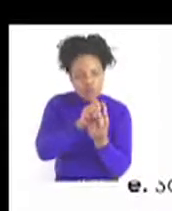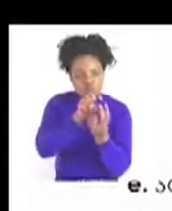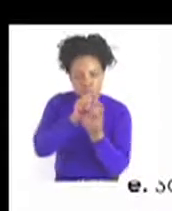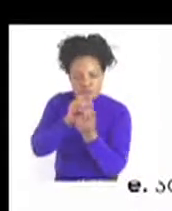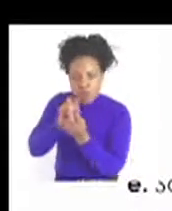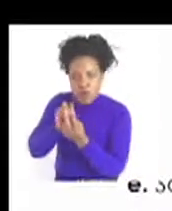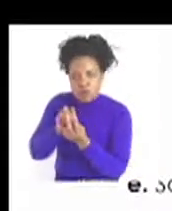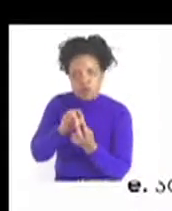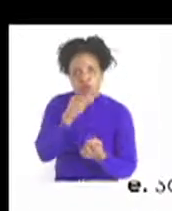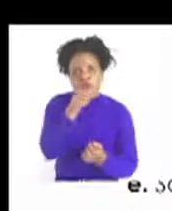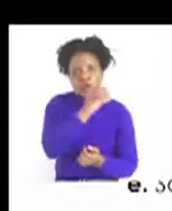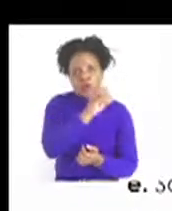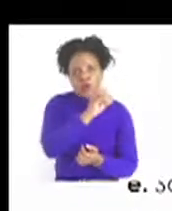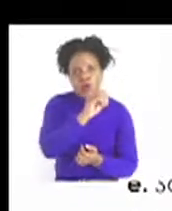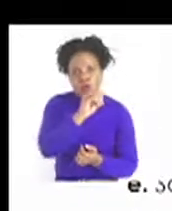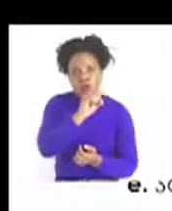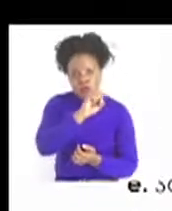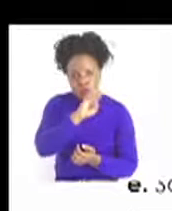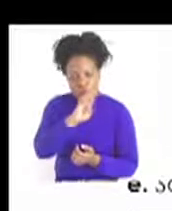5 geese.